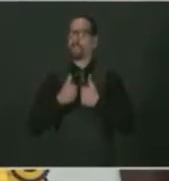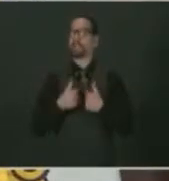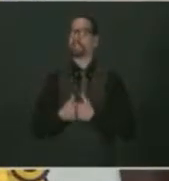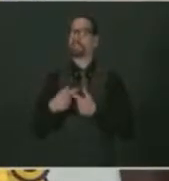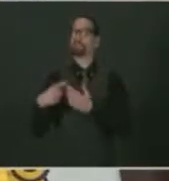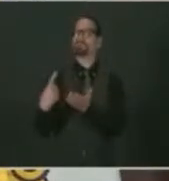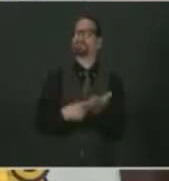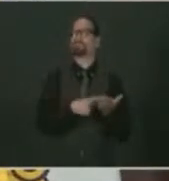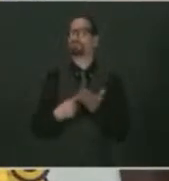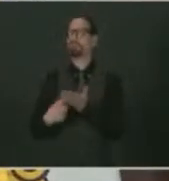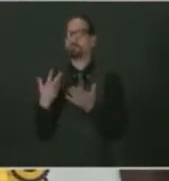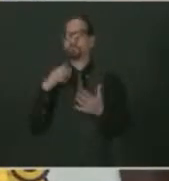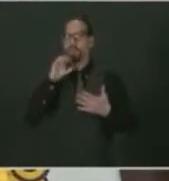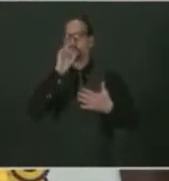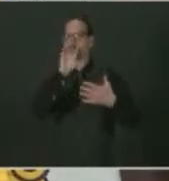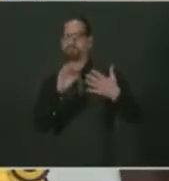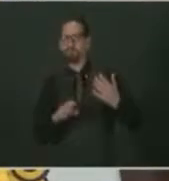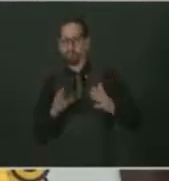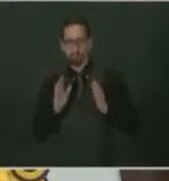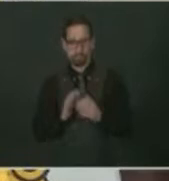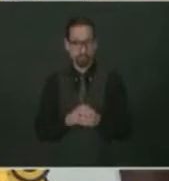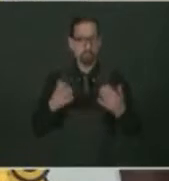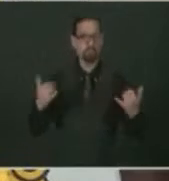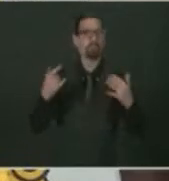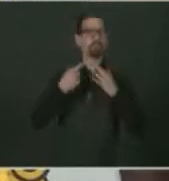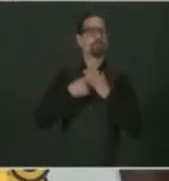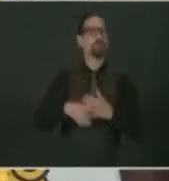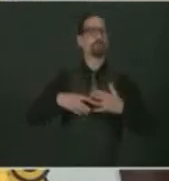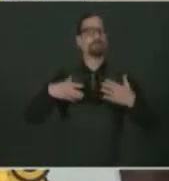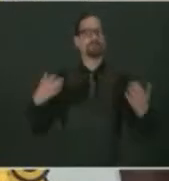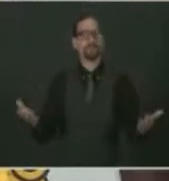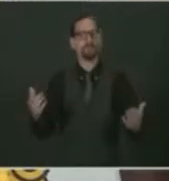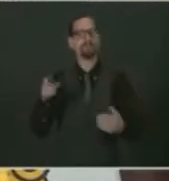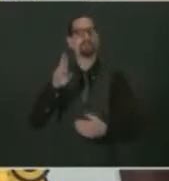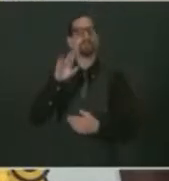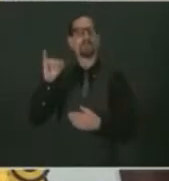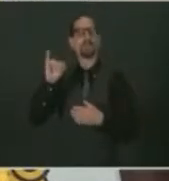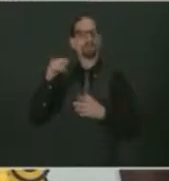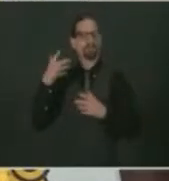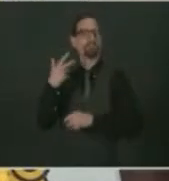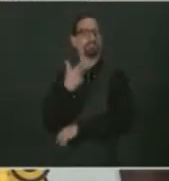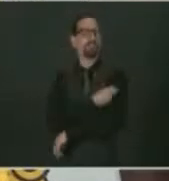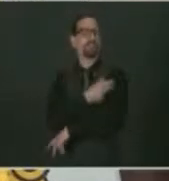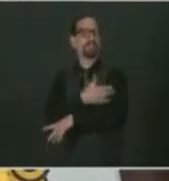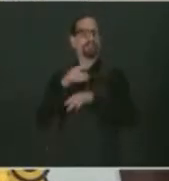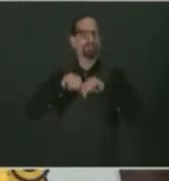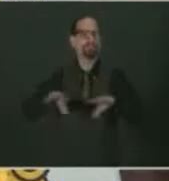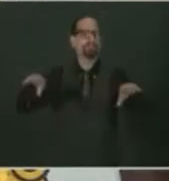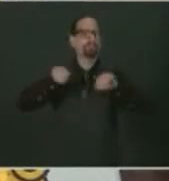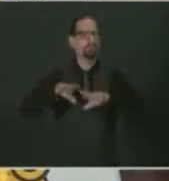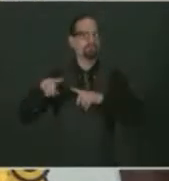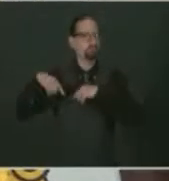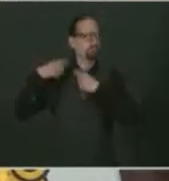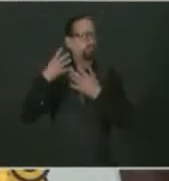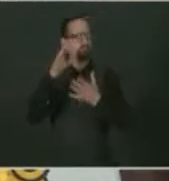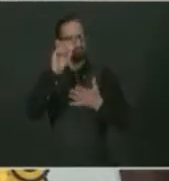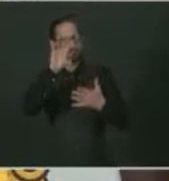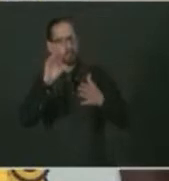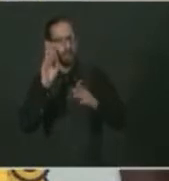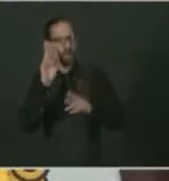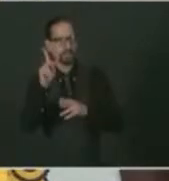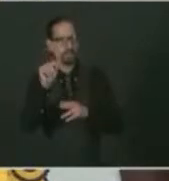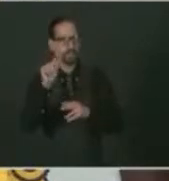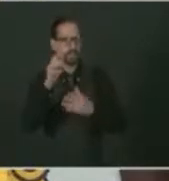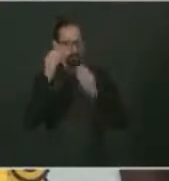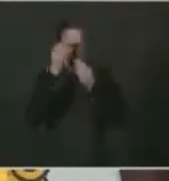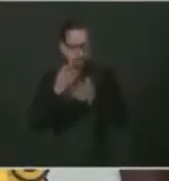Rhode Island's vaccine distribution rating from Harvard University. Getting shots into people's arms quickly and building out Rhode